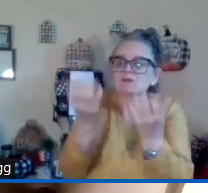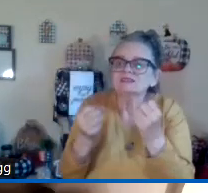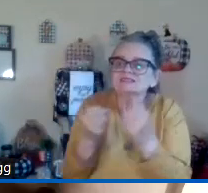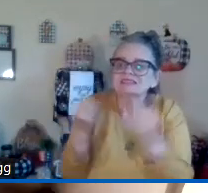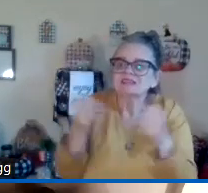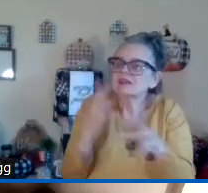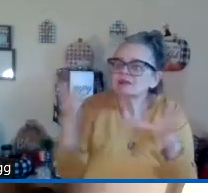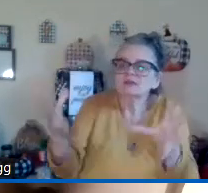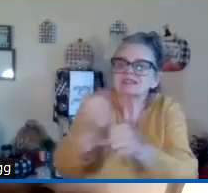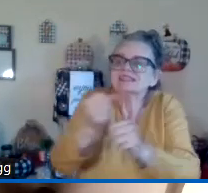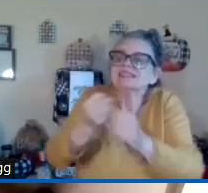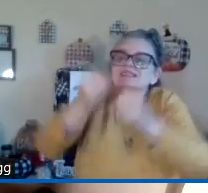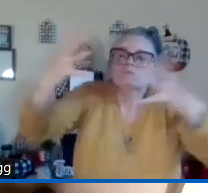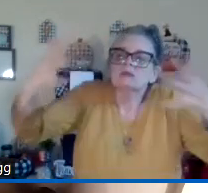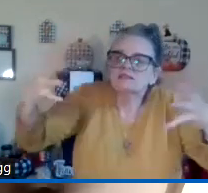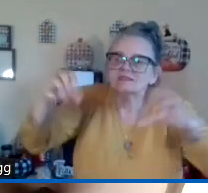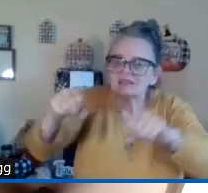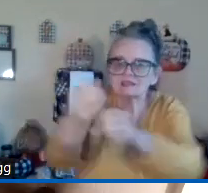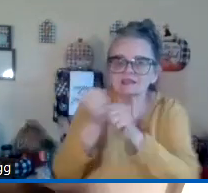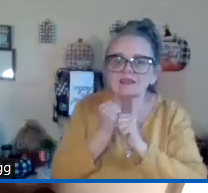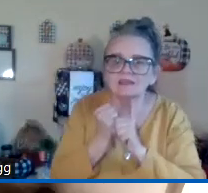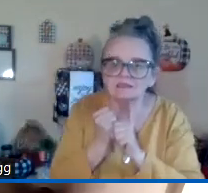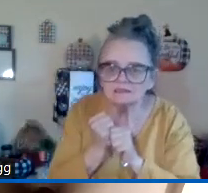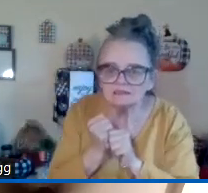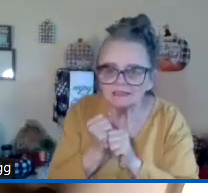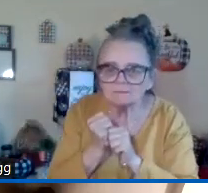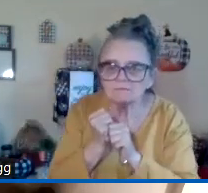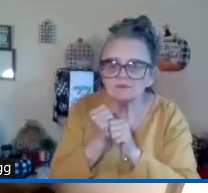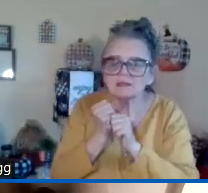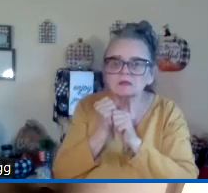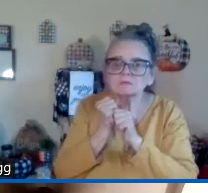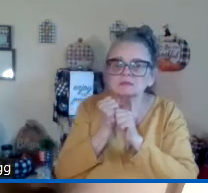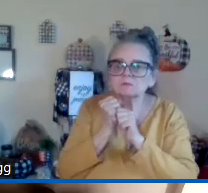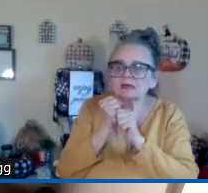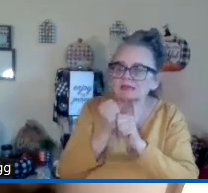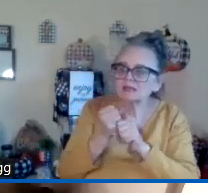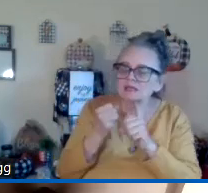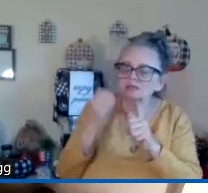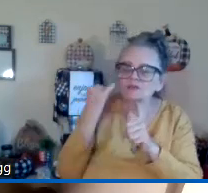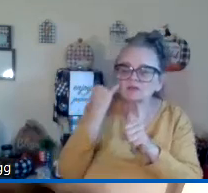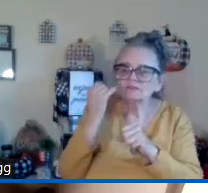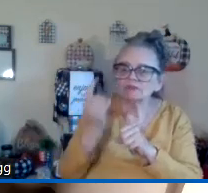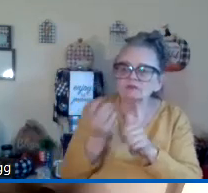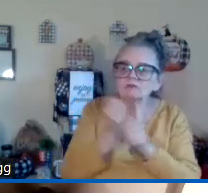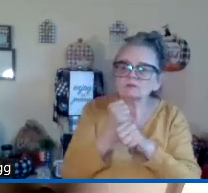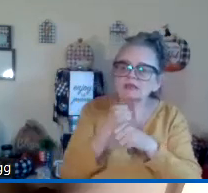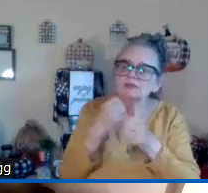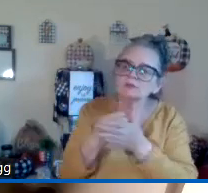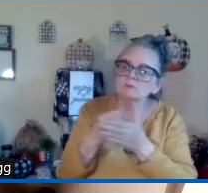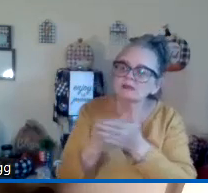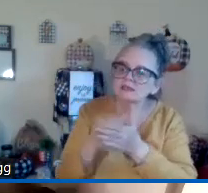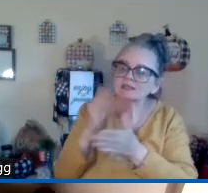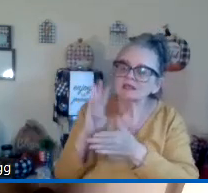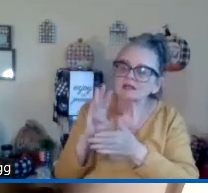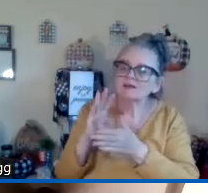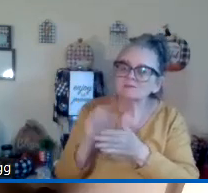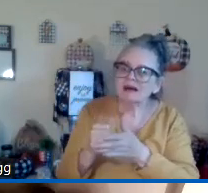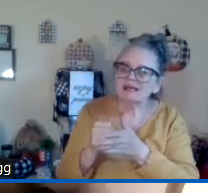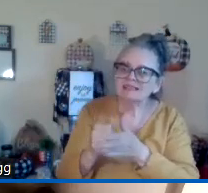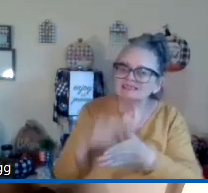because they want to get as much as they can get. All right. They make money by, so if you make your